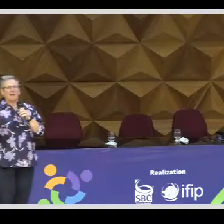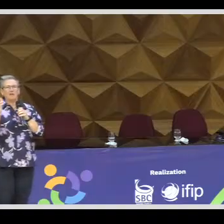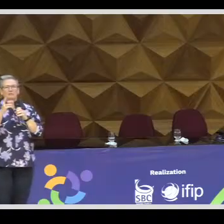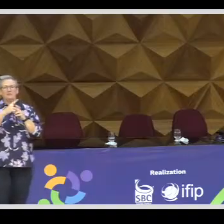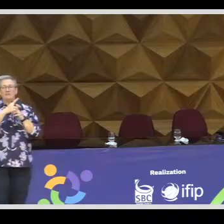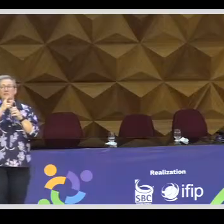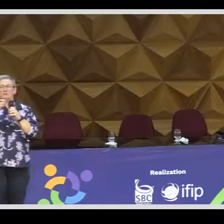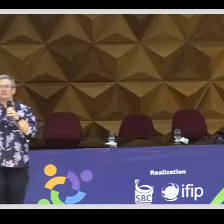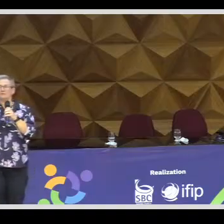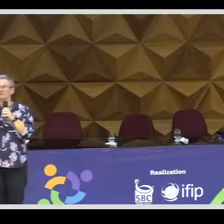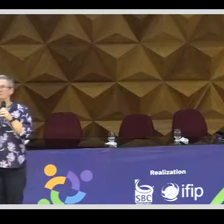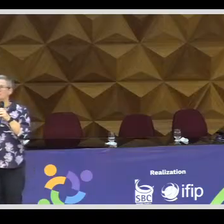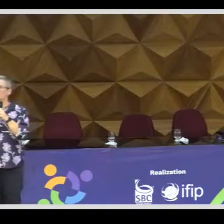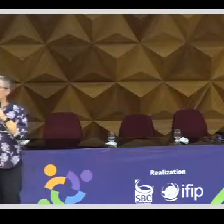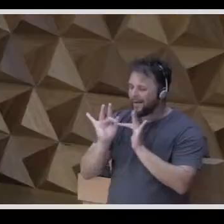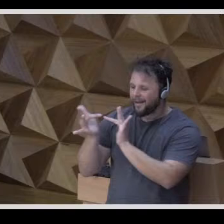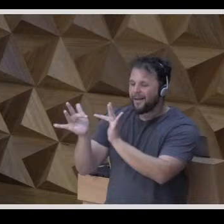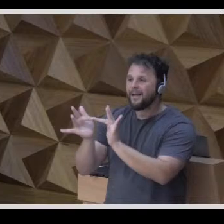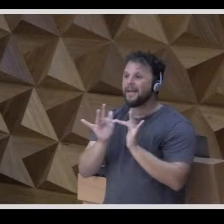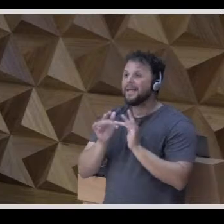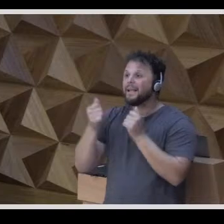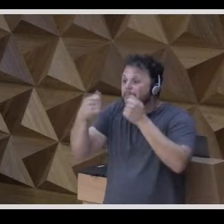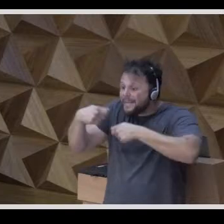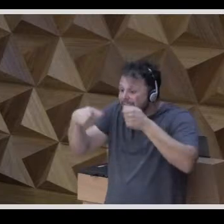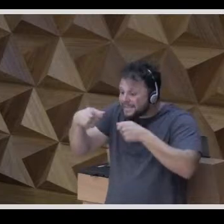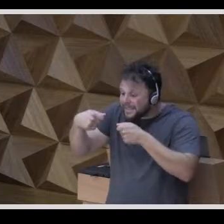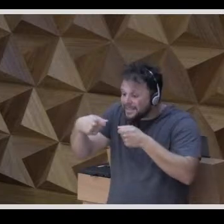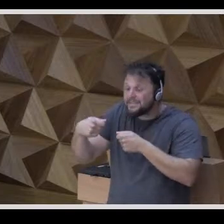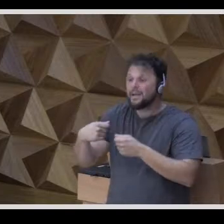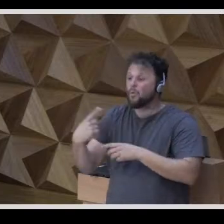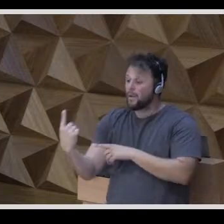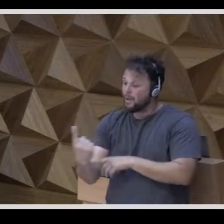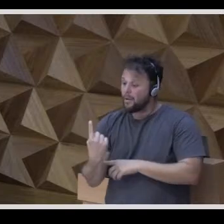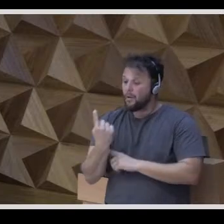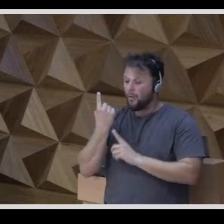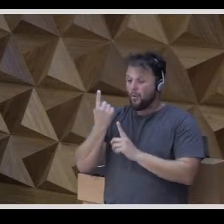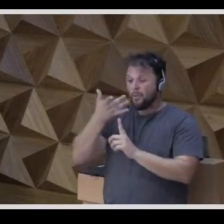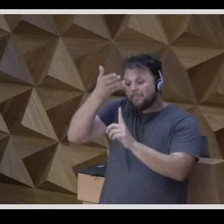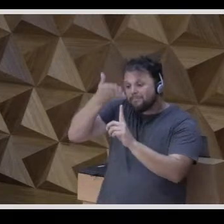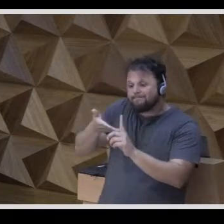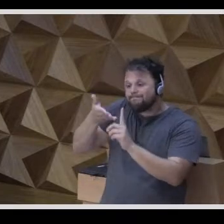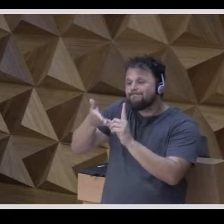this IoT ecosystem that you have no control over?